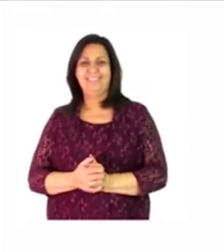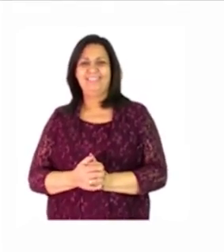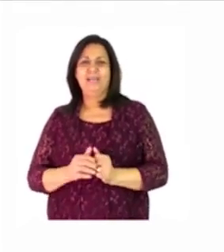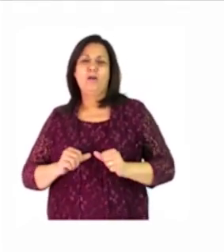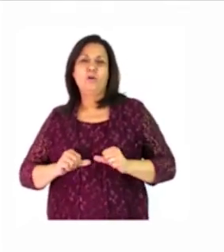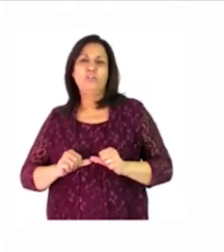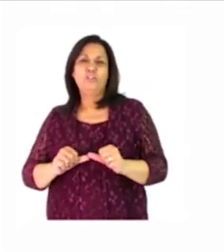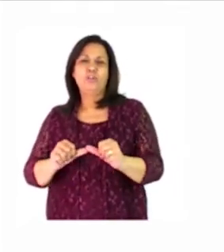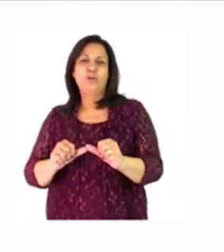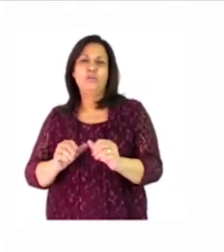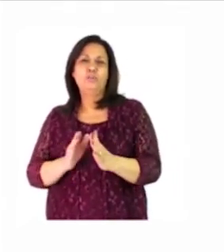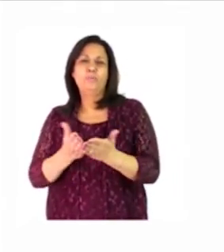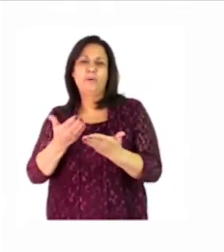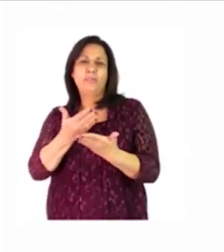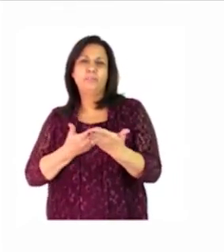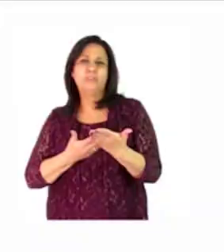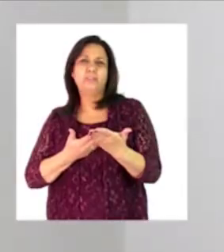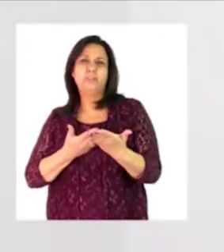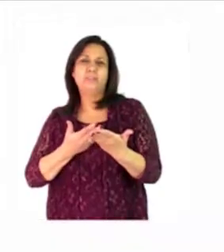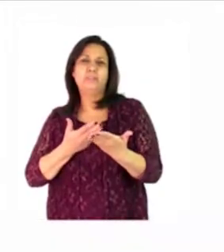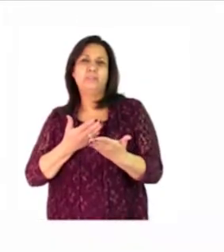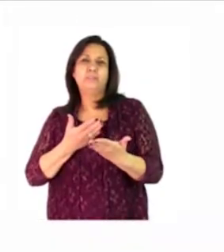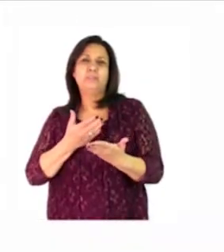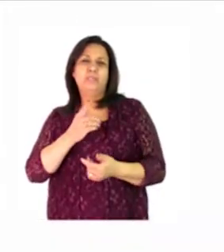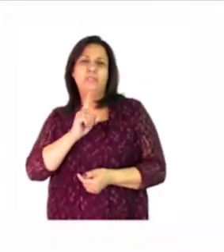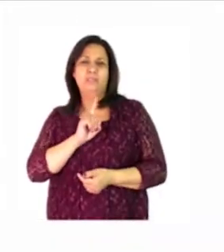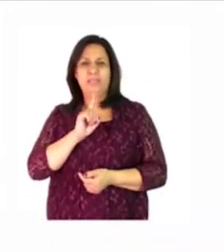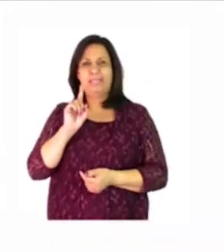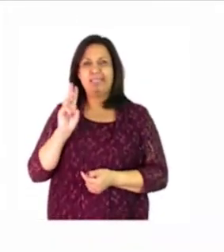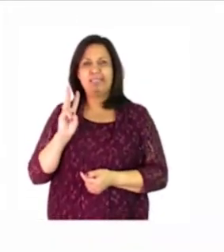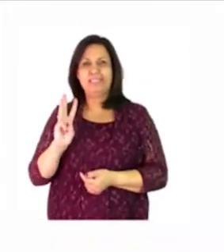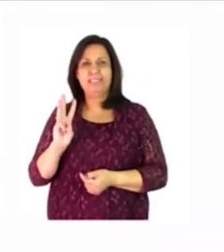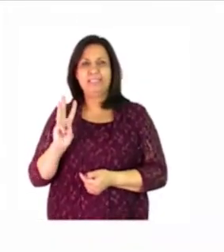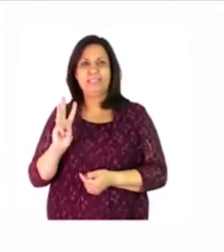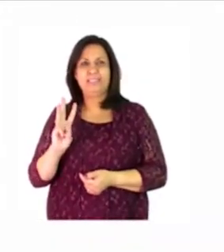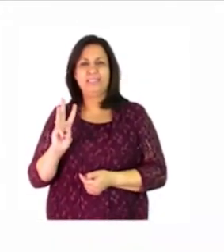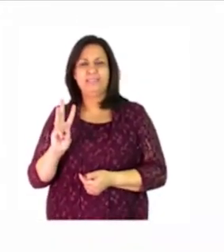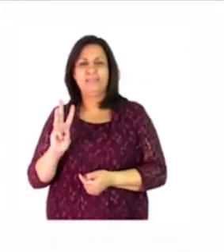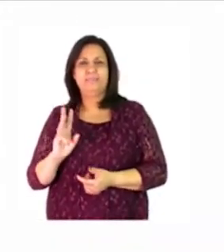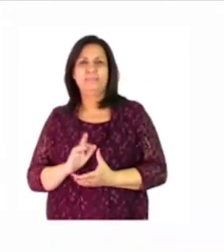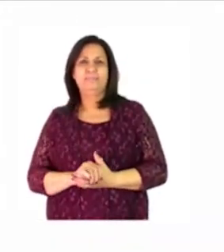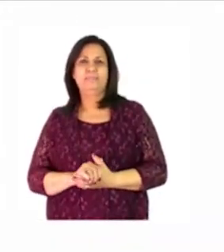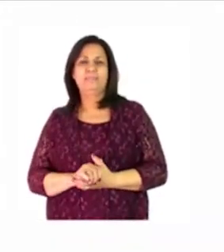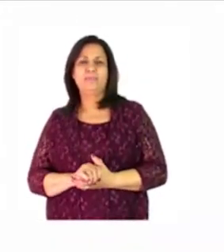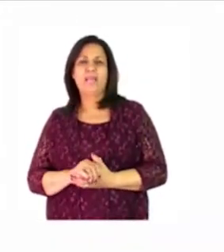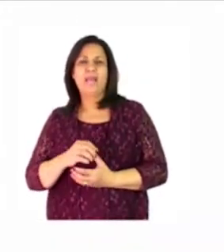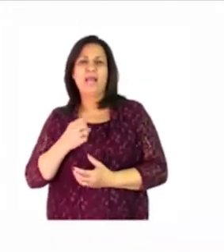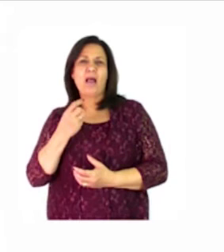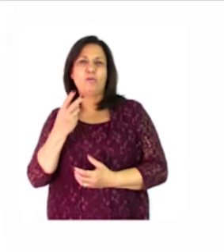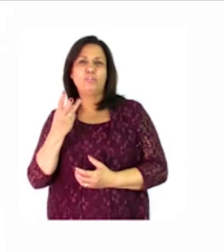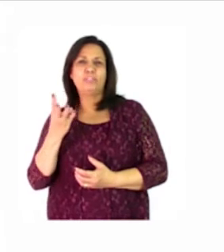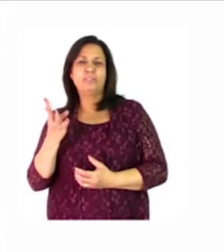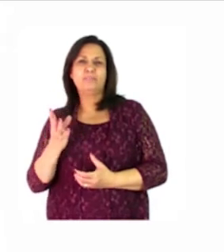page 13 of our booklet. Page 13, it says counting.